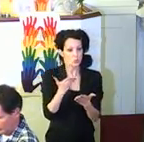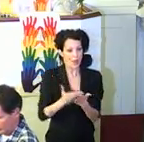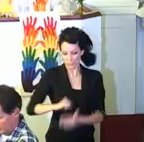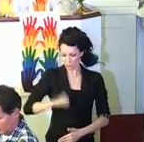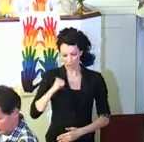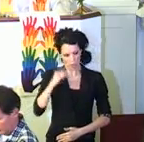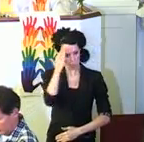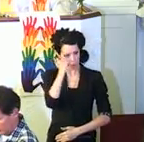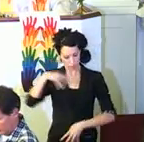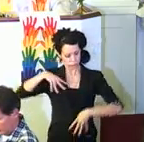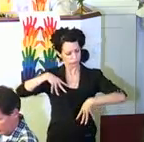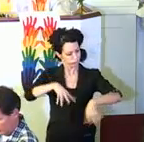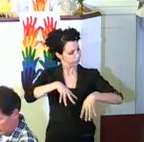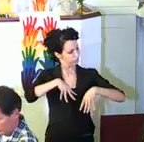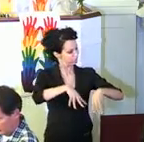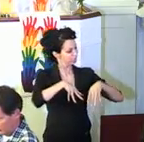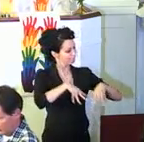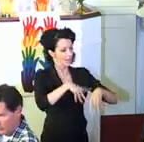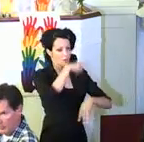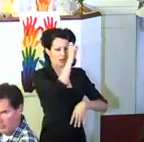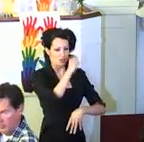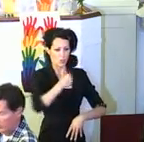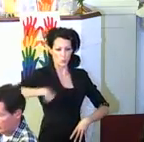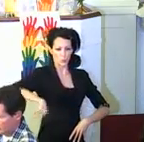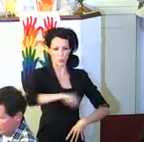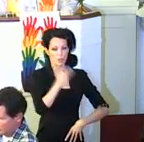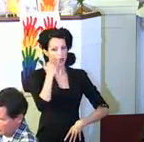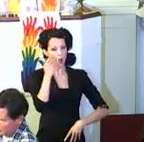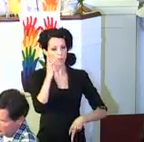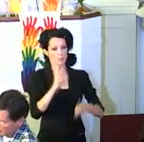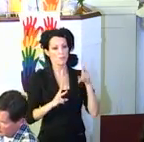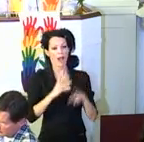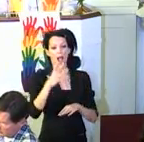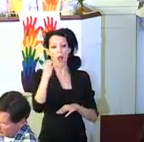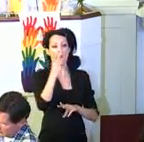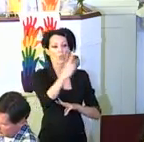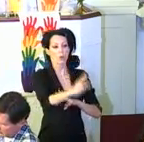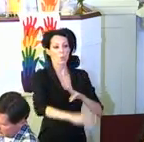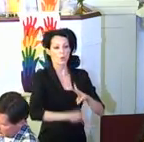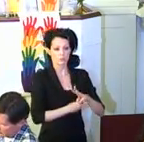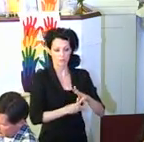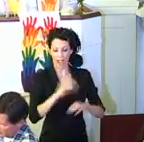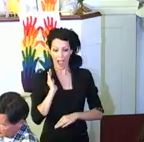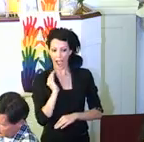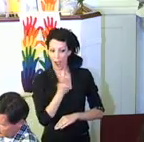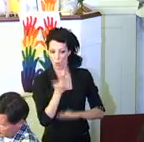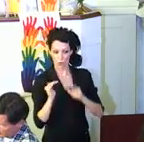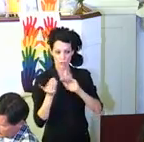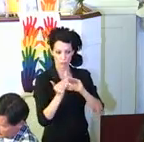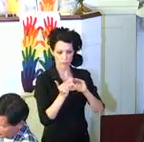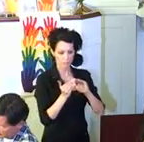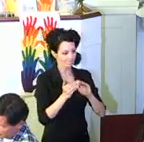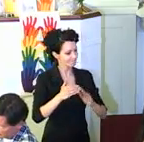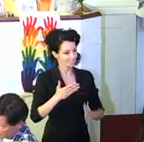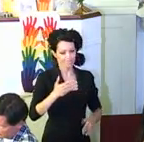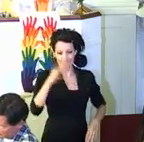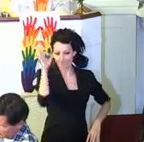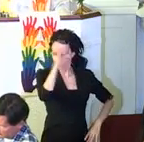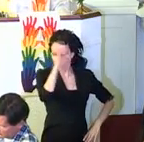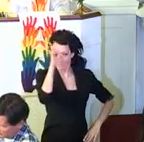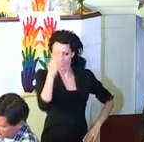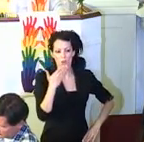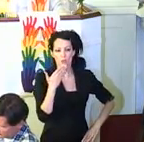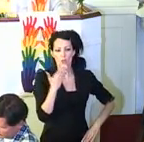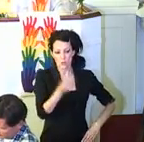Pride? Well, we march in Pride because we still know that there are people in our world, in our community, who do not know the good news